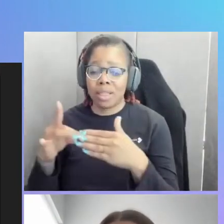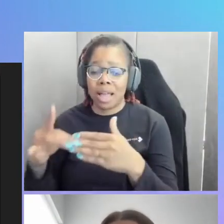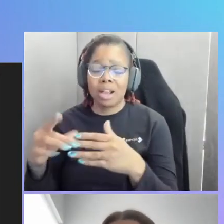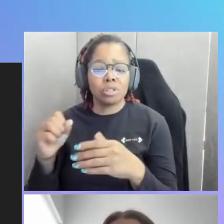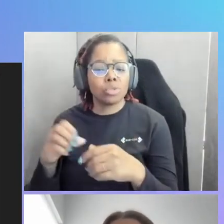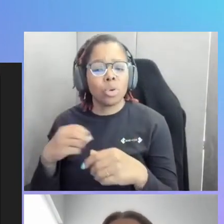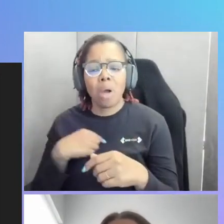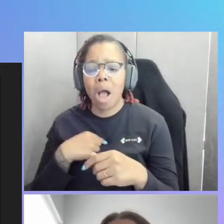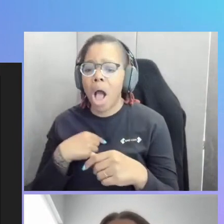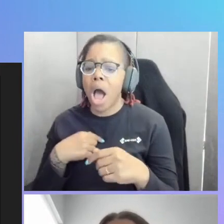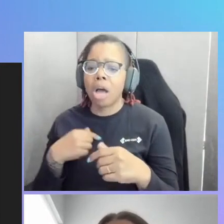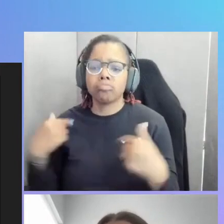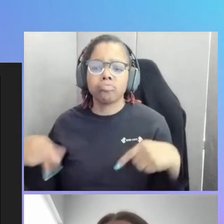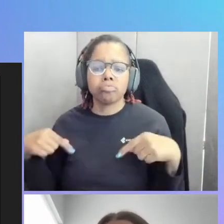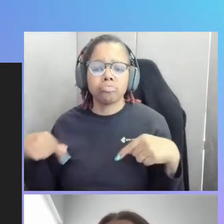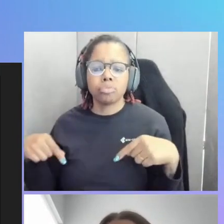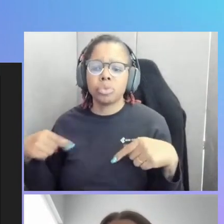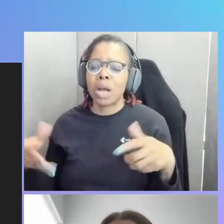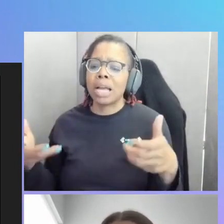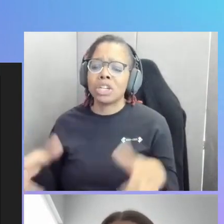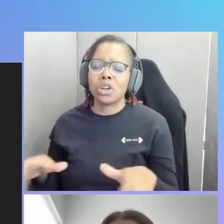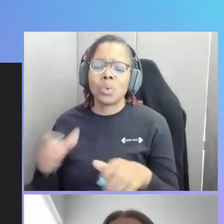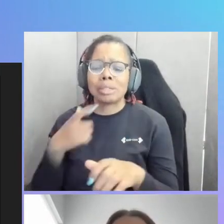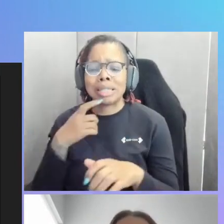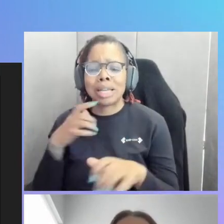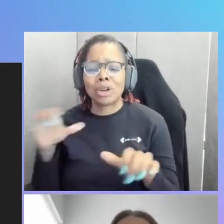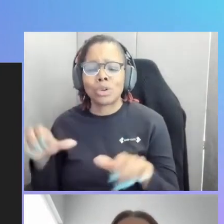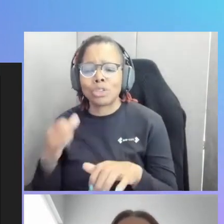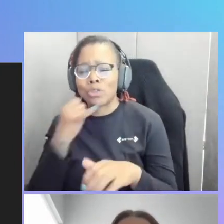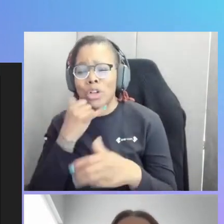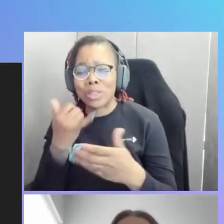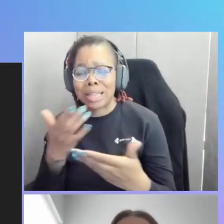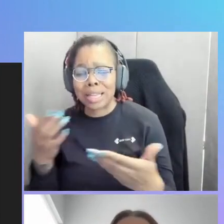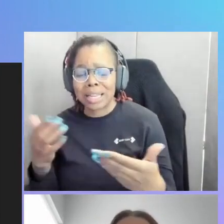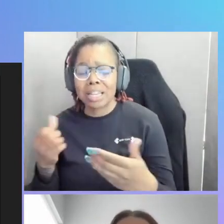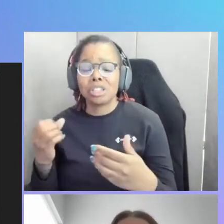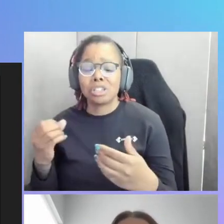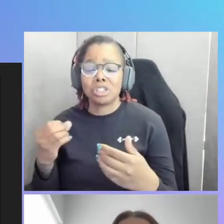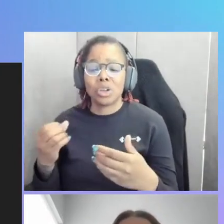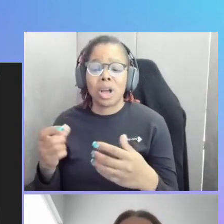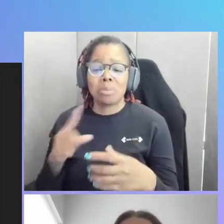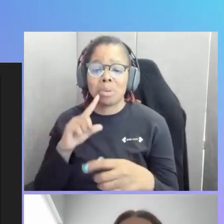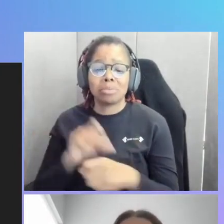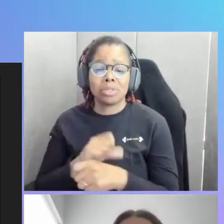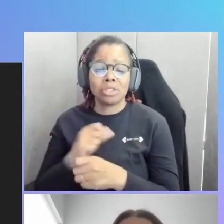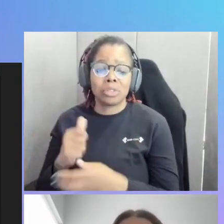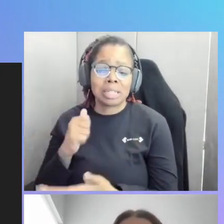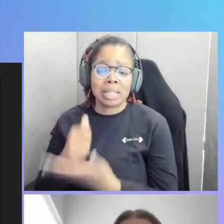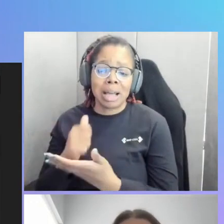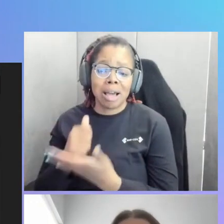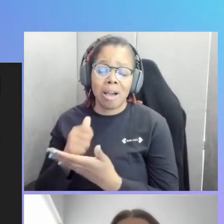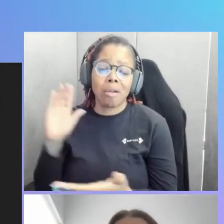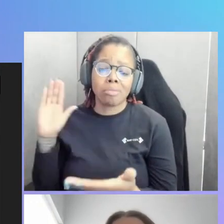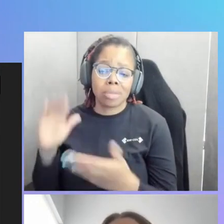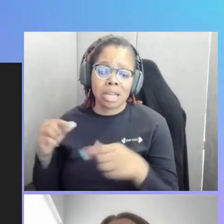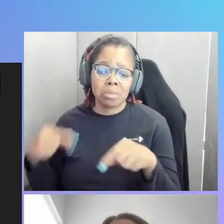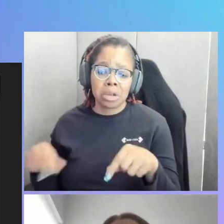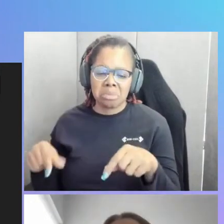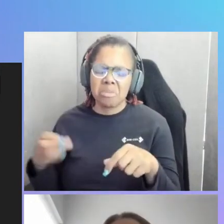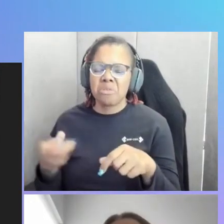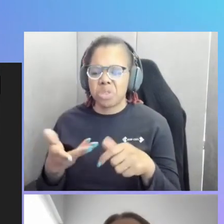very nervous. I didn't want to say or do the wrong thing. So what really helped ease those nerves, we did a few